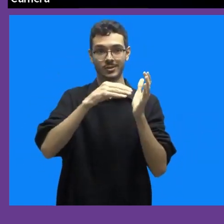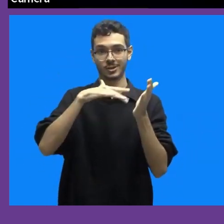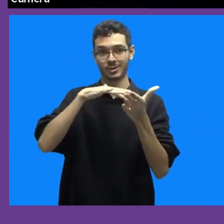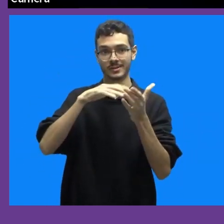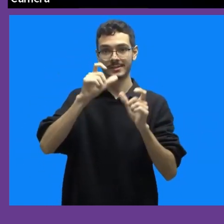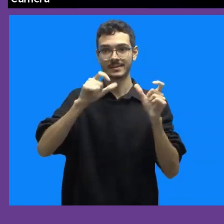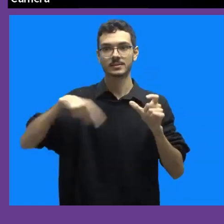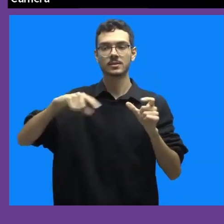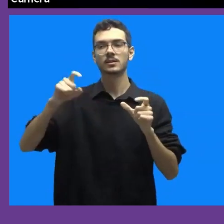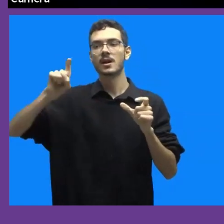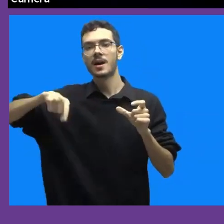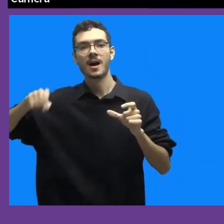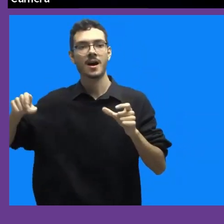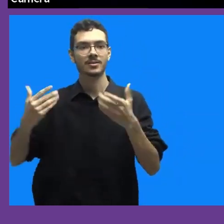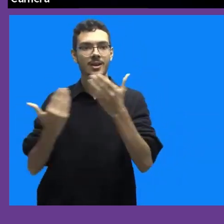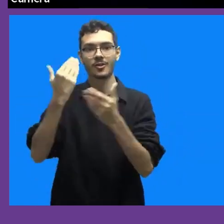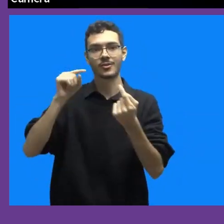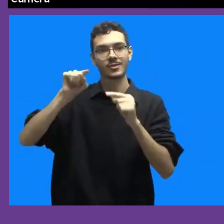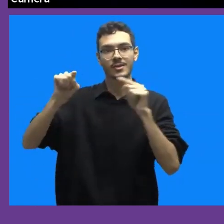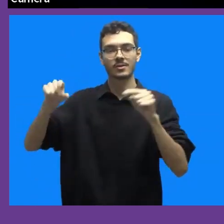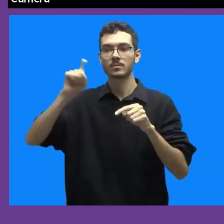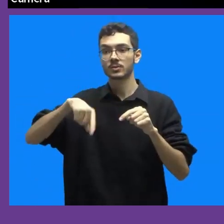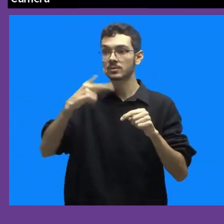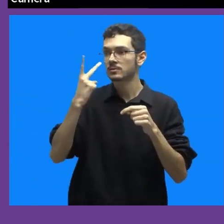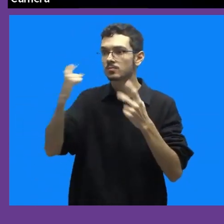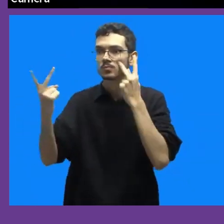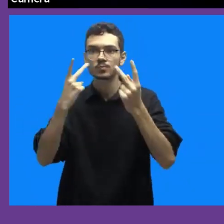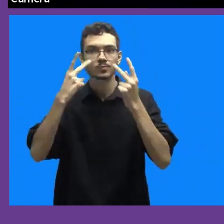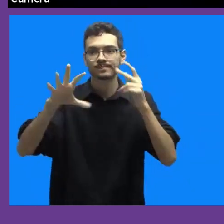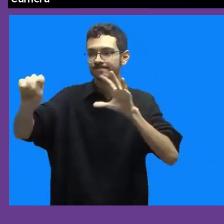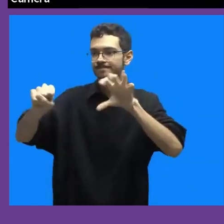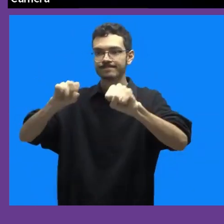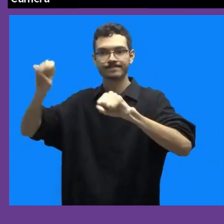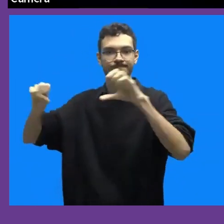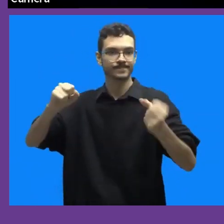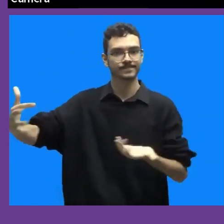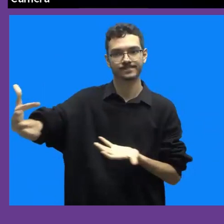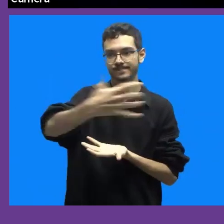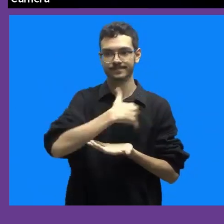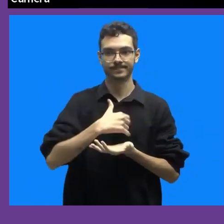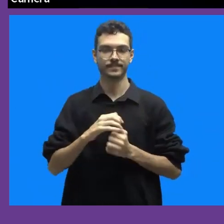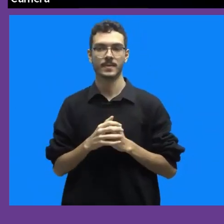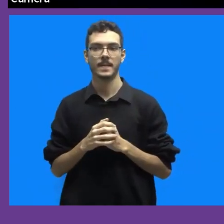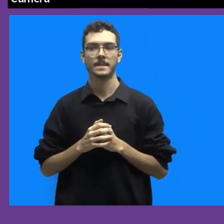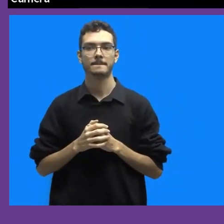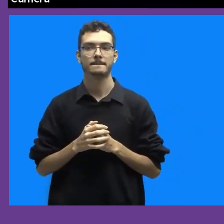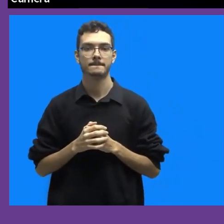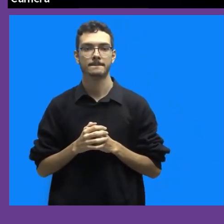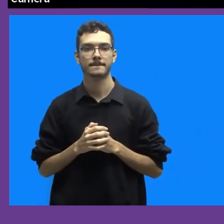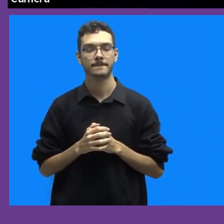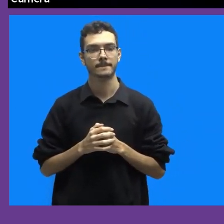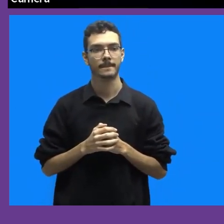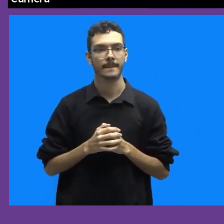highlighted the importance of a multifaceted approach to accessibility, one that integrates quality standards,